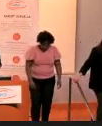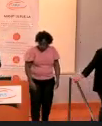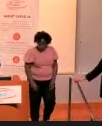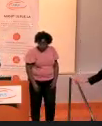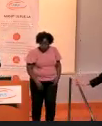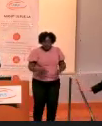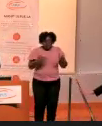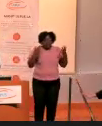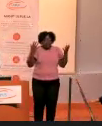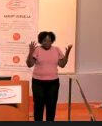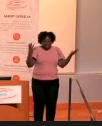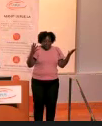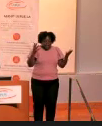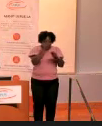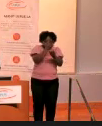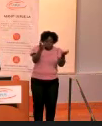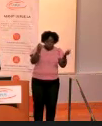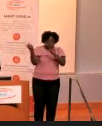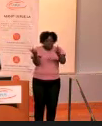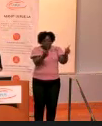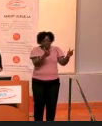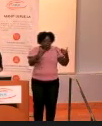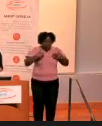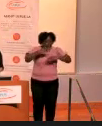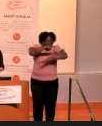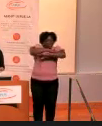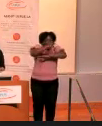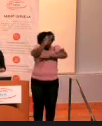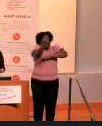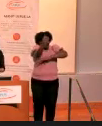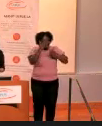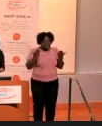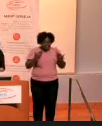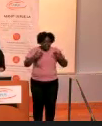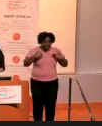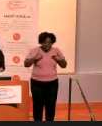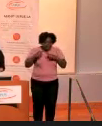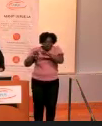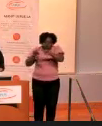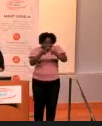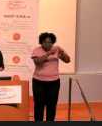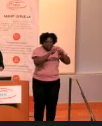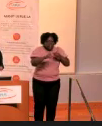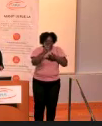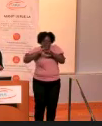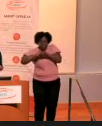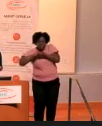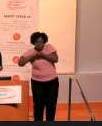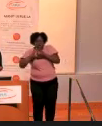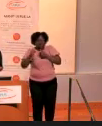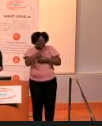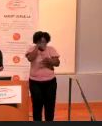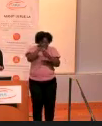I also want to add for everybody here that we also have a table outside with AstraZeneca, another partner here today, and